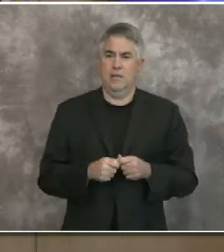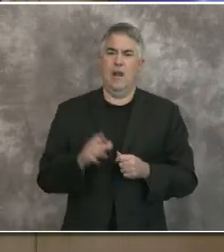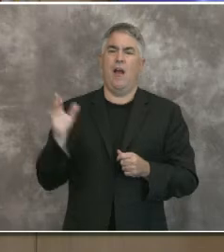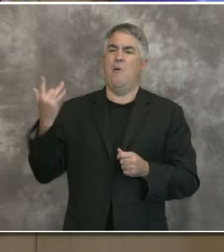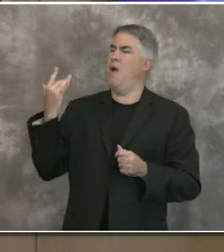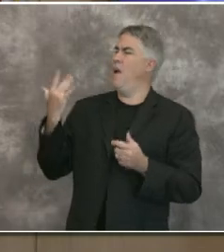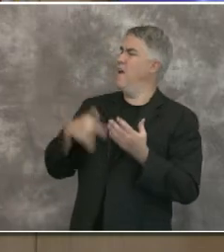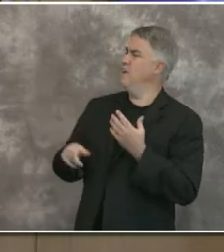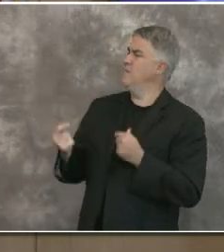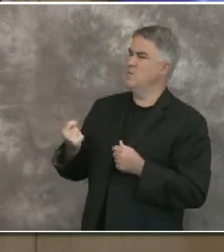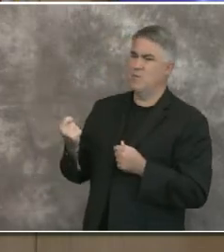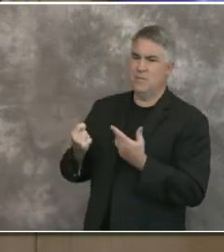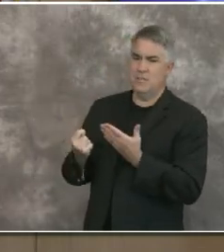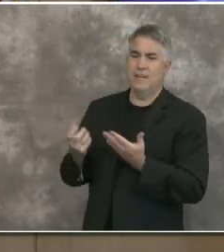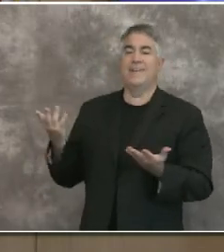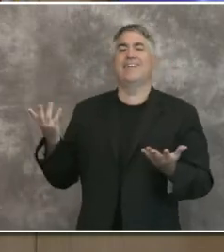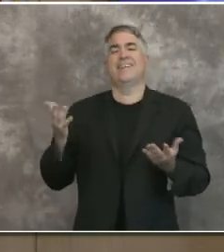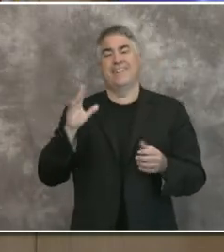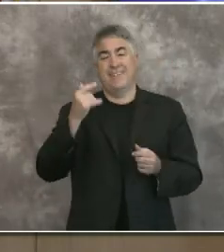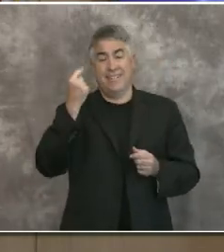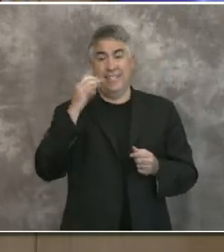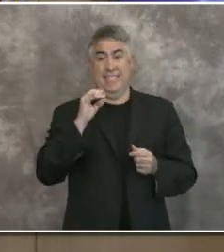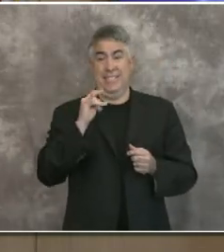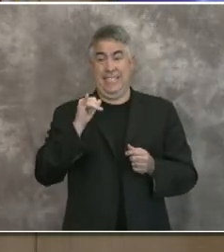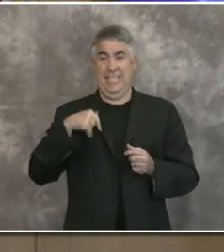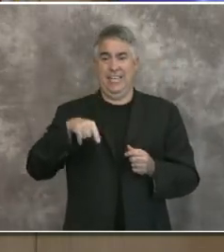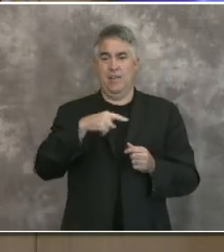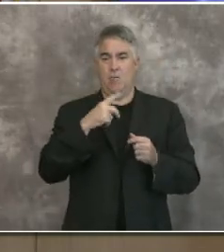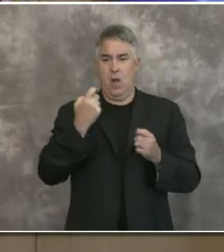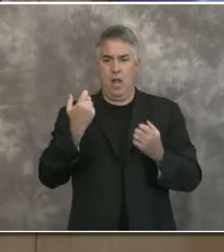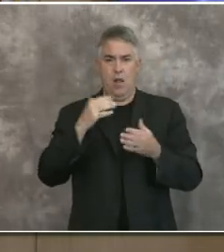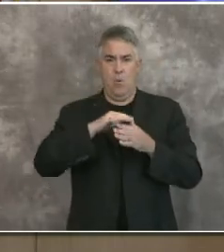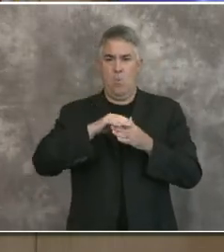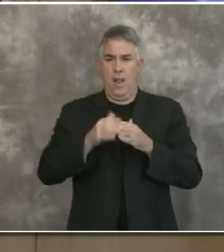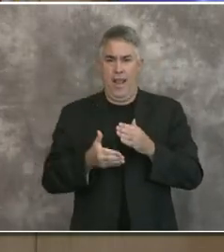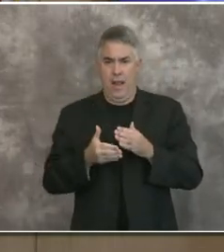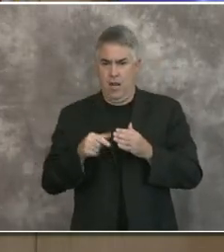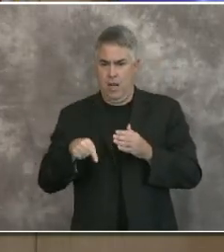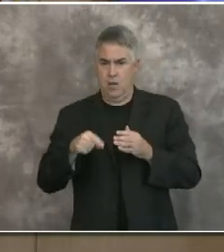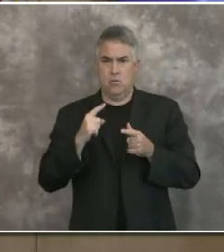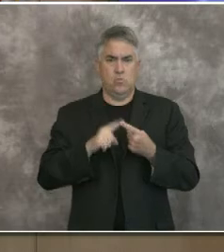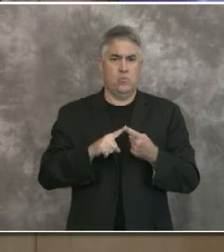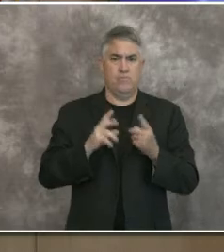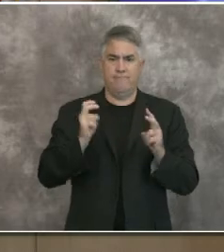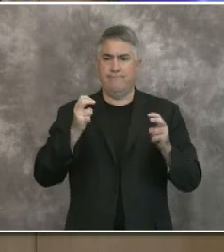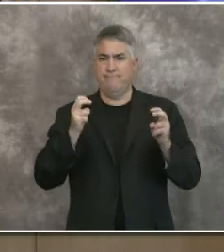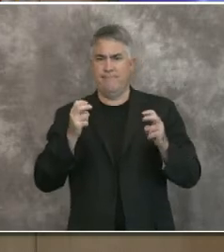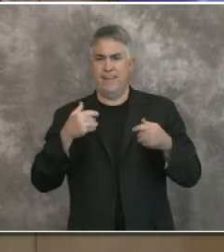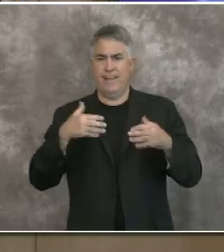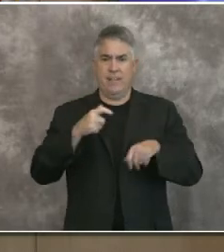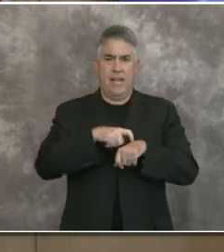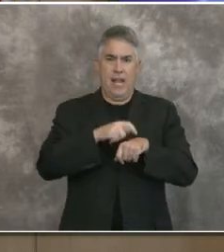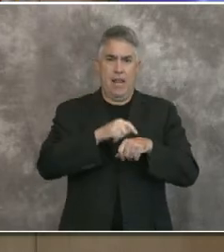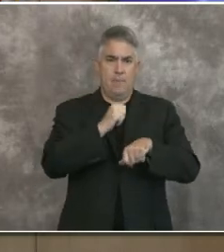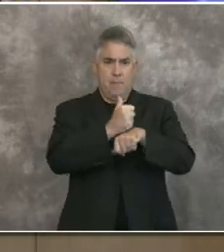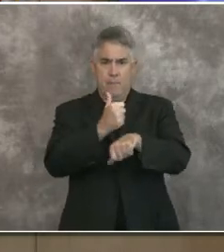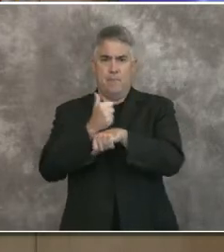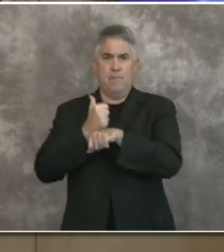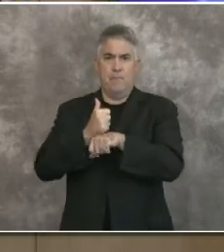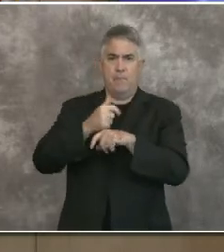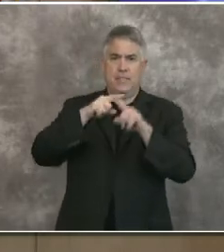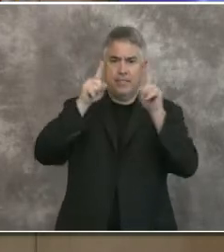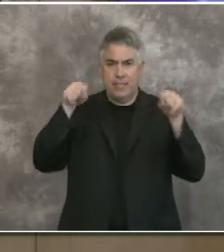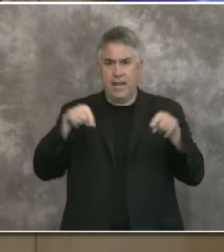The cities and lifeguards have asked to get through the weekend. They want to use Monday to update their signage and prepare for the implementation. And then on Tuesday, it will